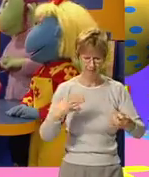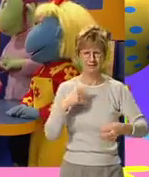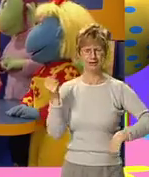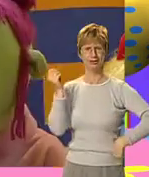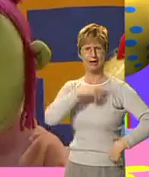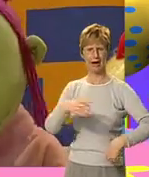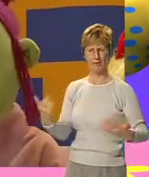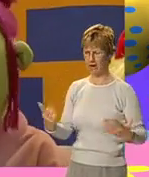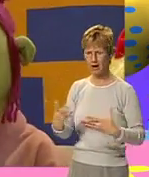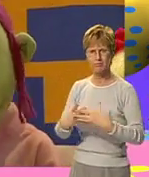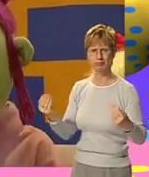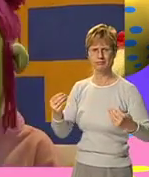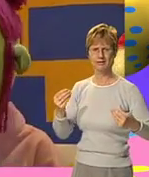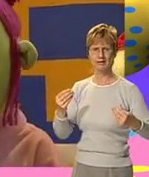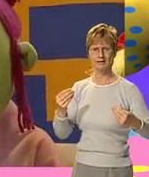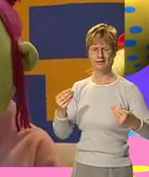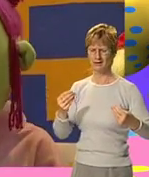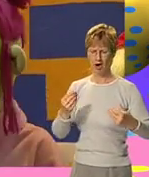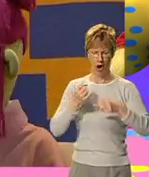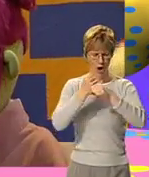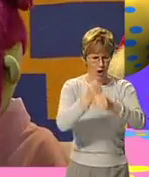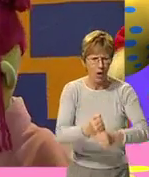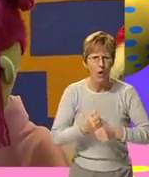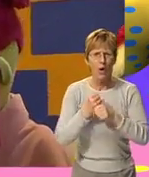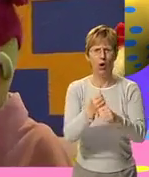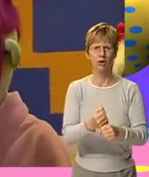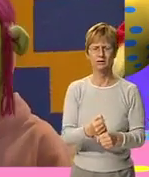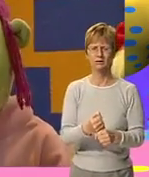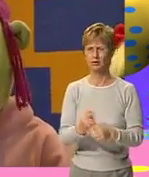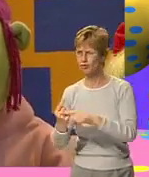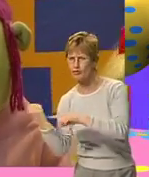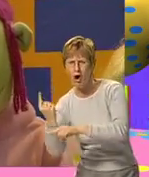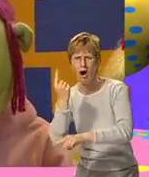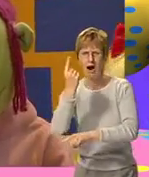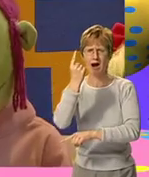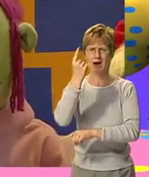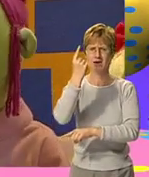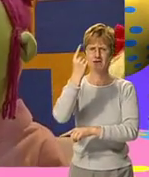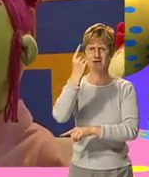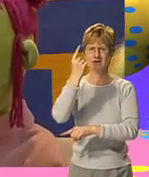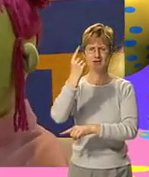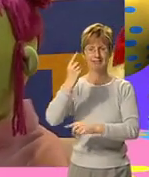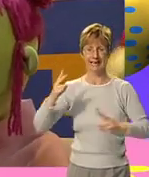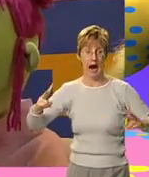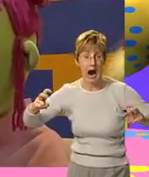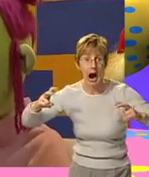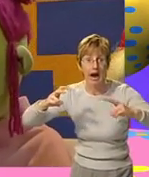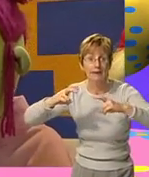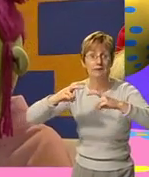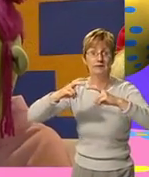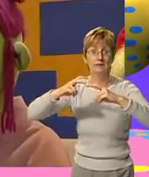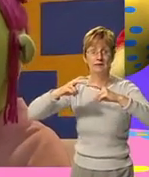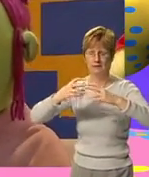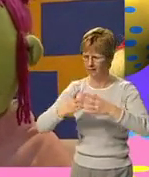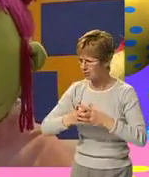Everything. Well, I must say, this really is a mystery. So, a horse, a rocket